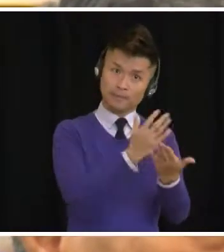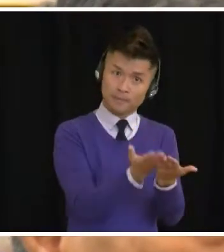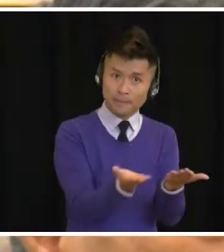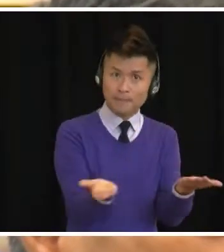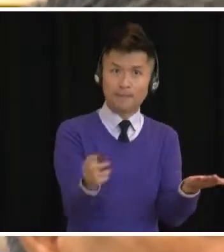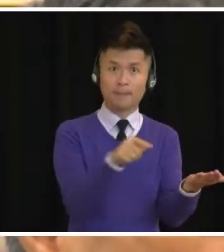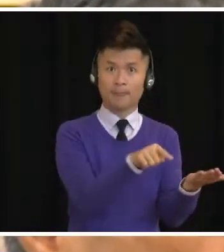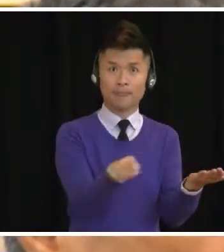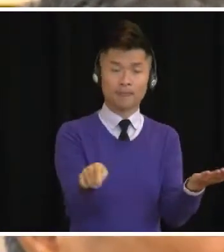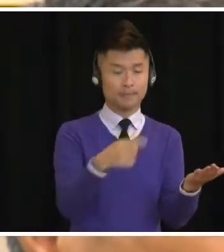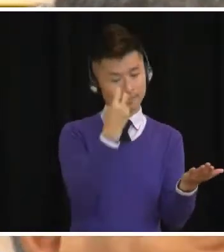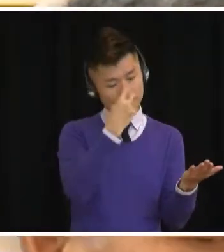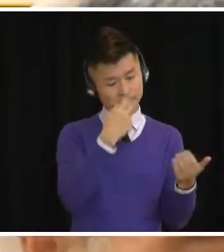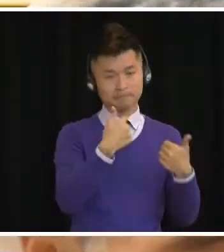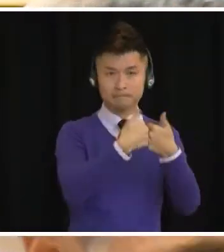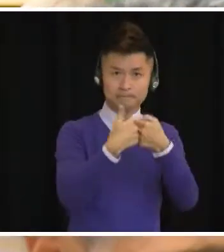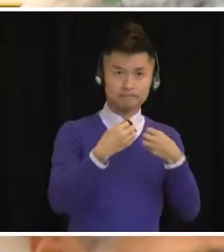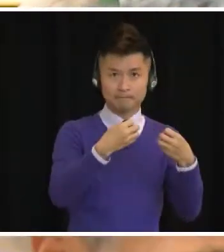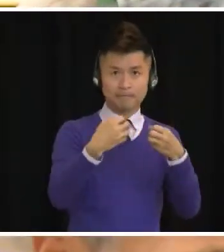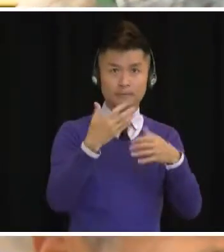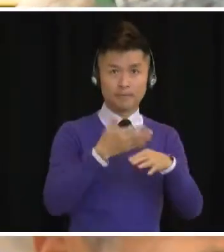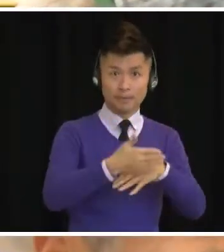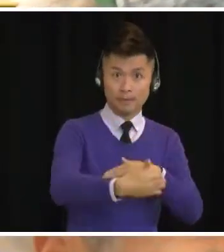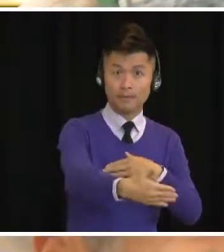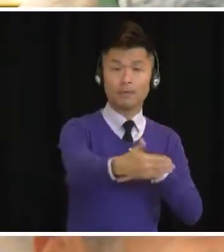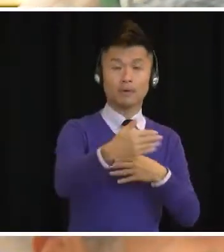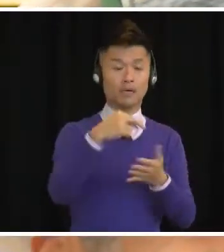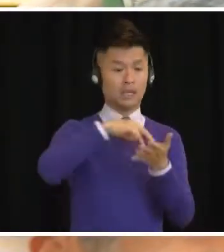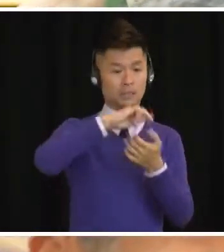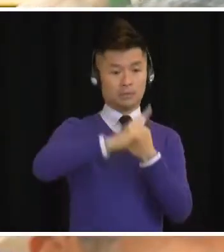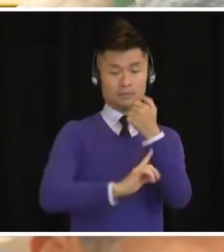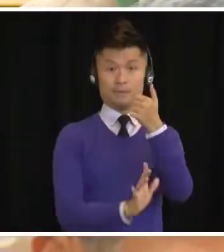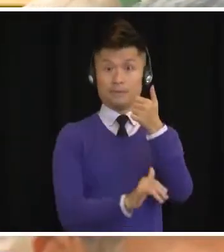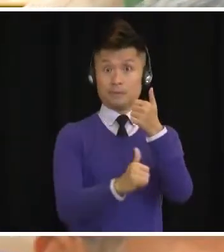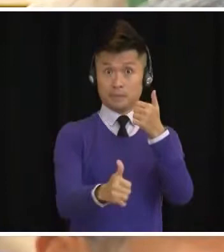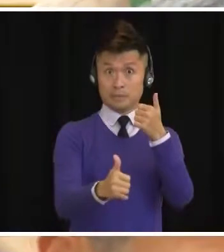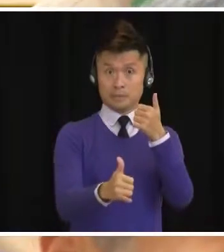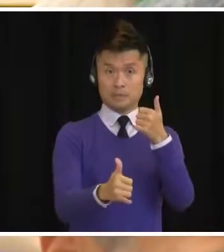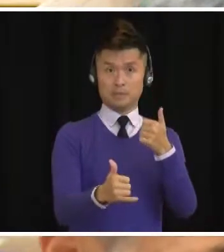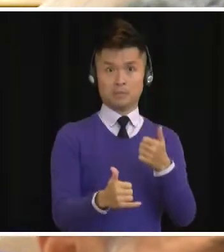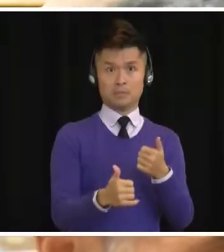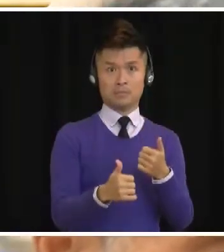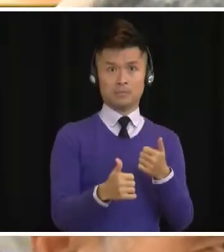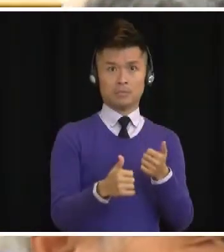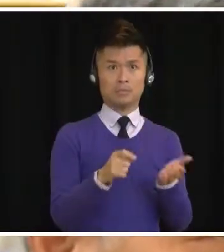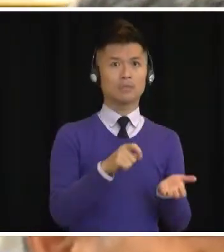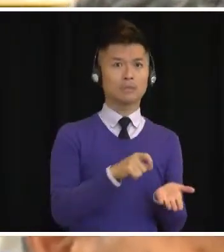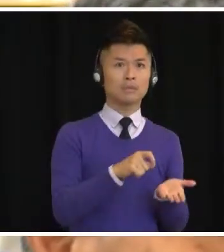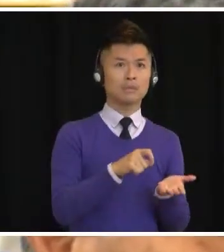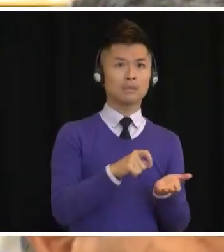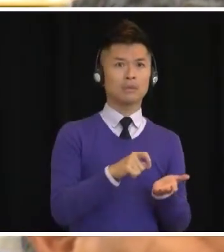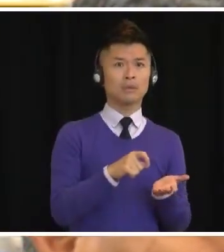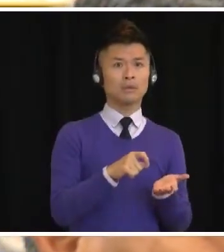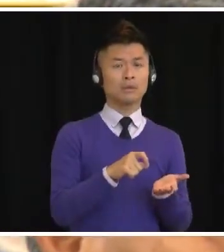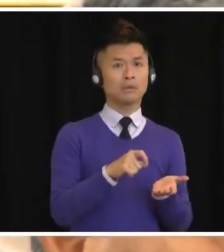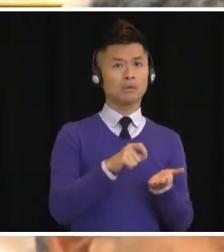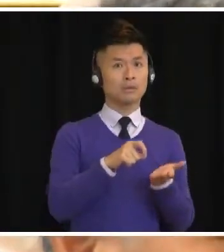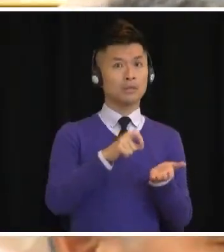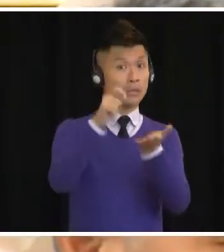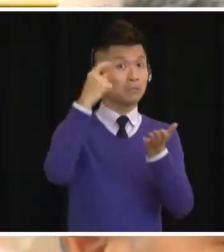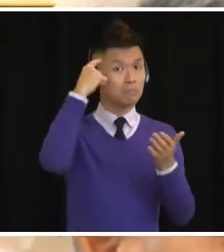one was not submitted by the MOJ, but by the legislators themselves. And in reviewing this bill,